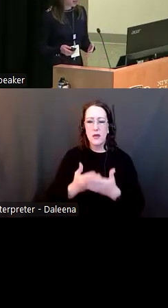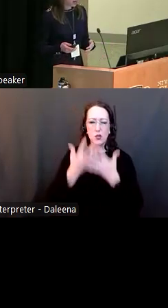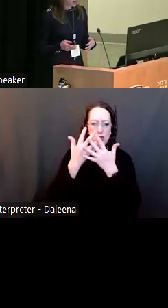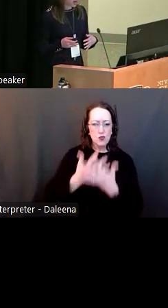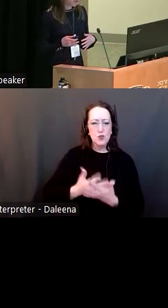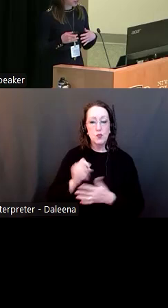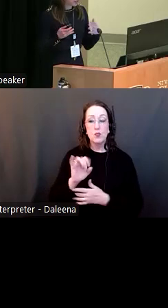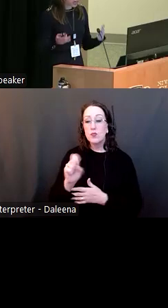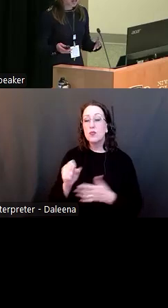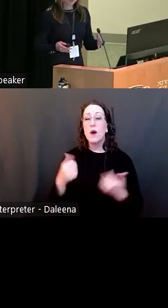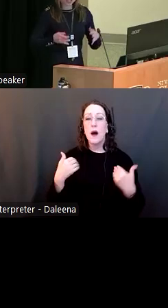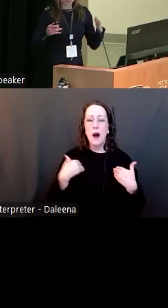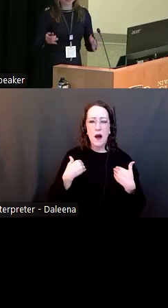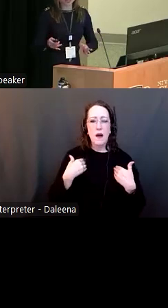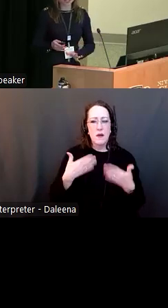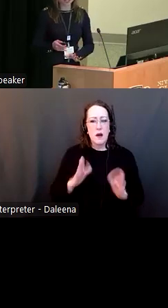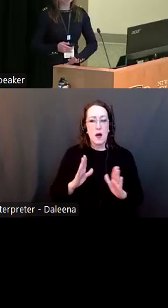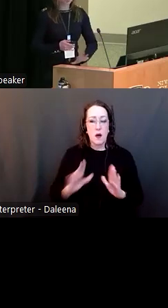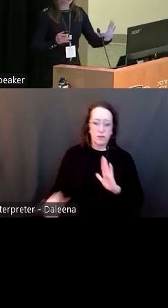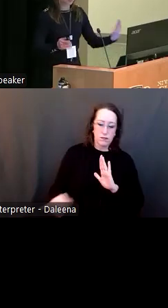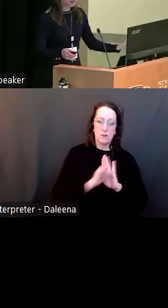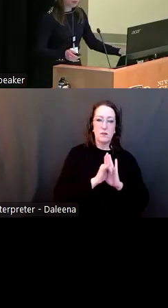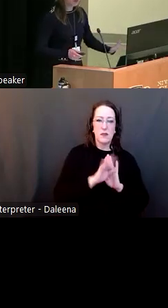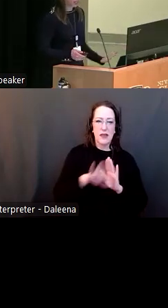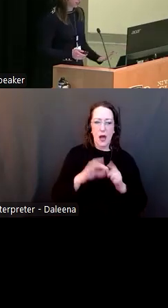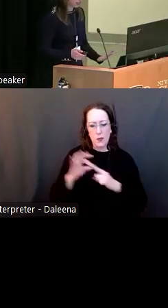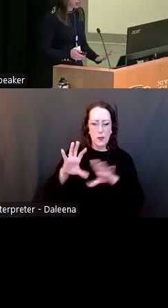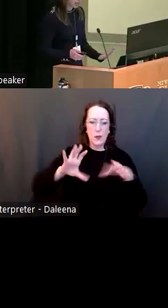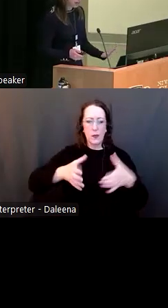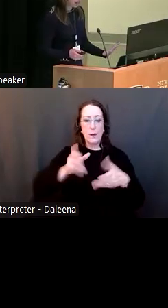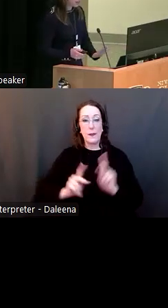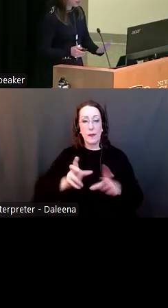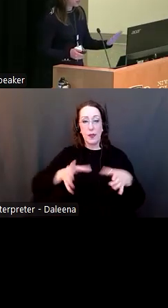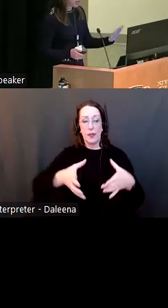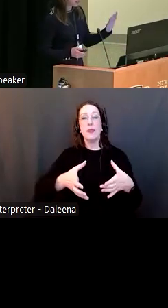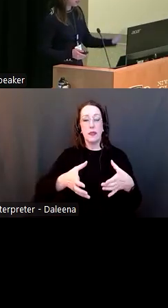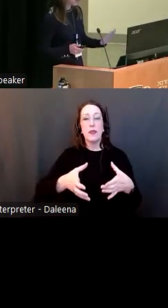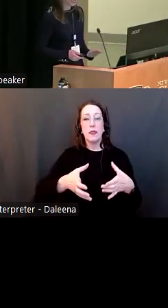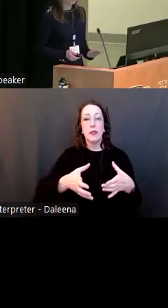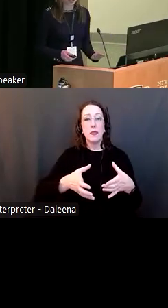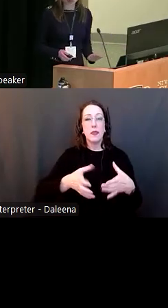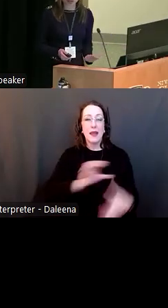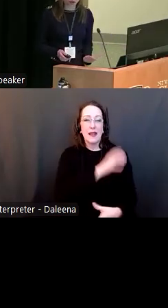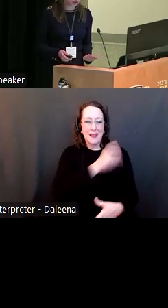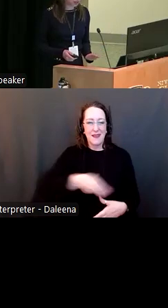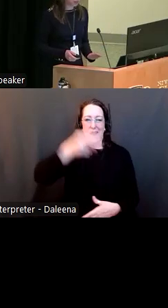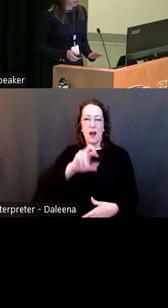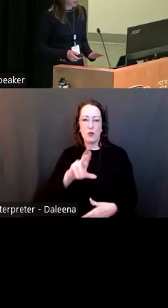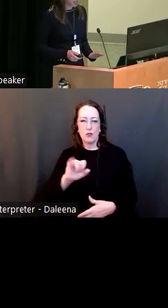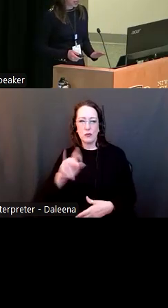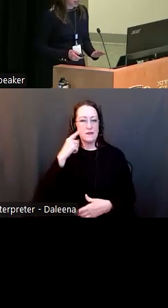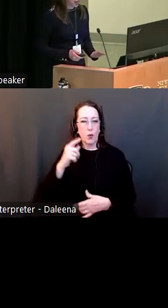that have allowed the identification of this unique population that is considered at clinical high risk for